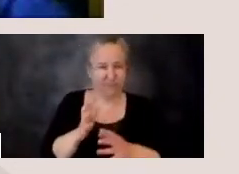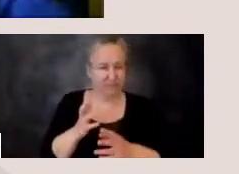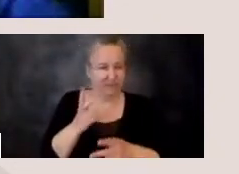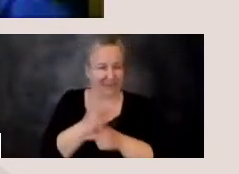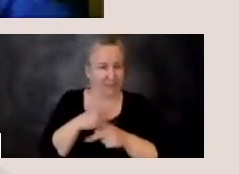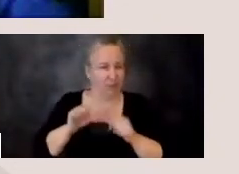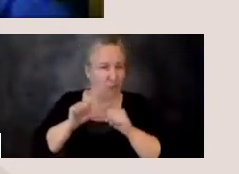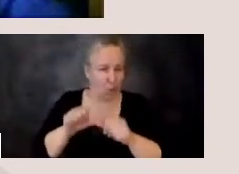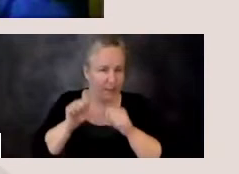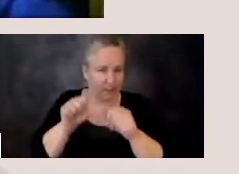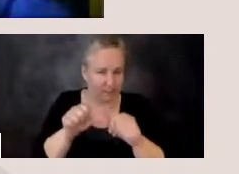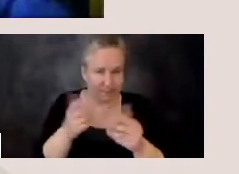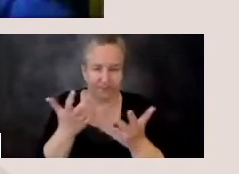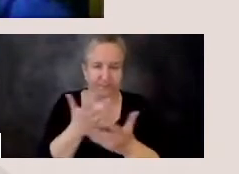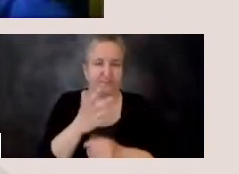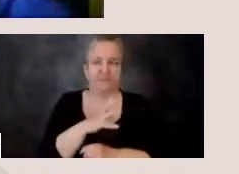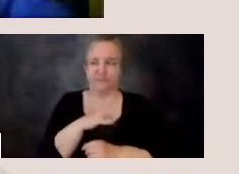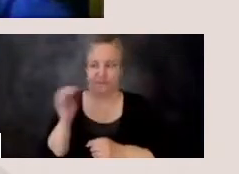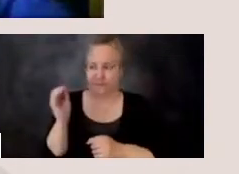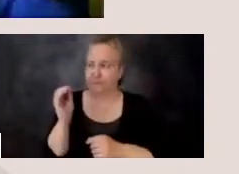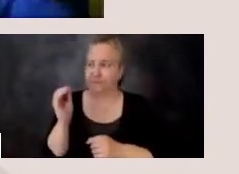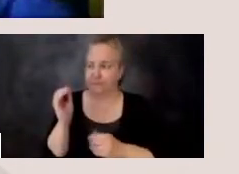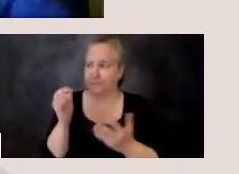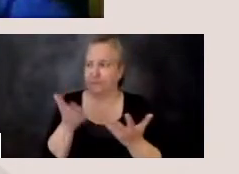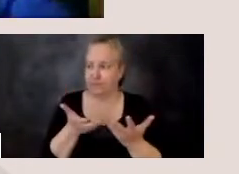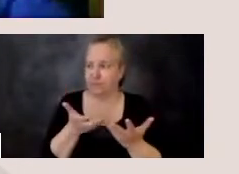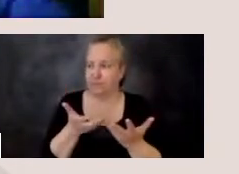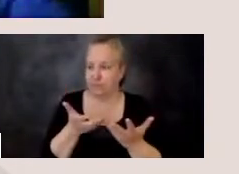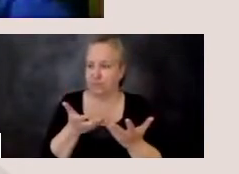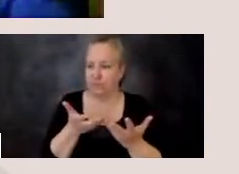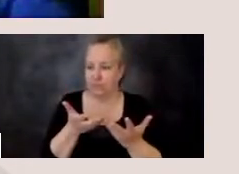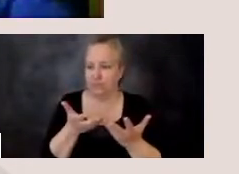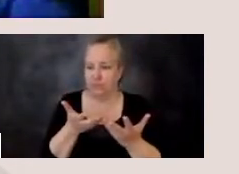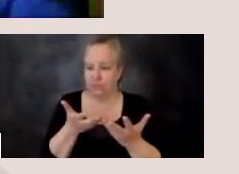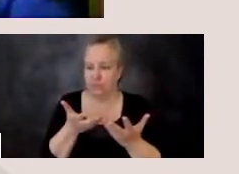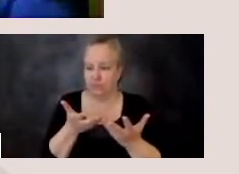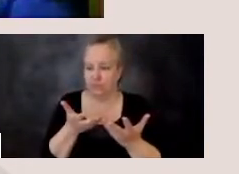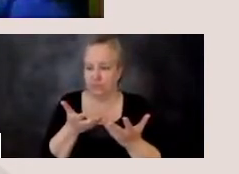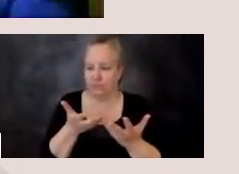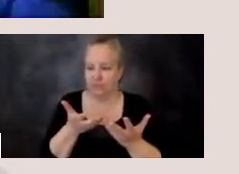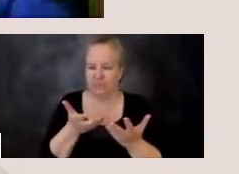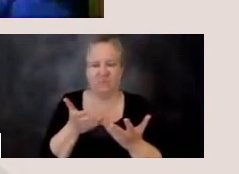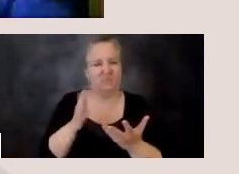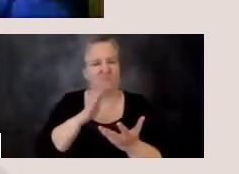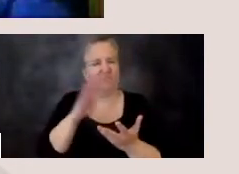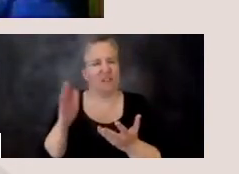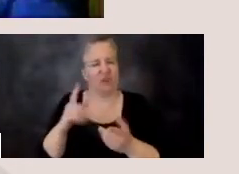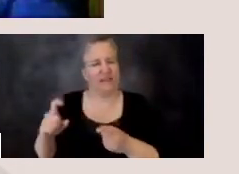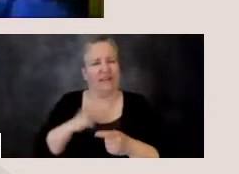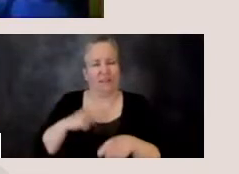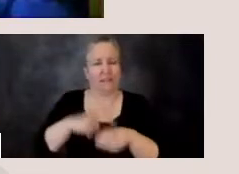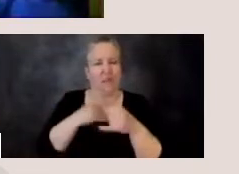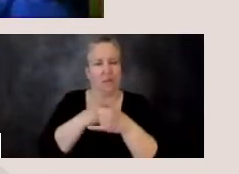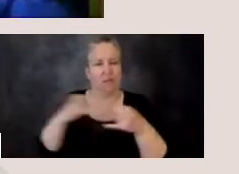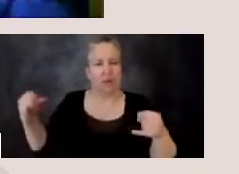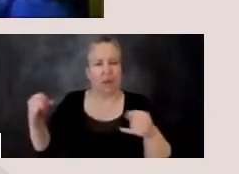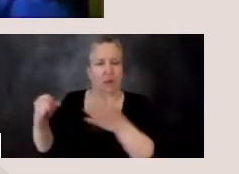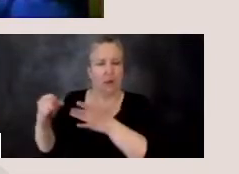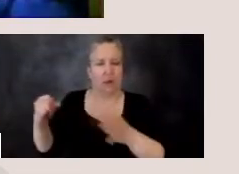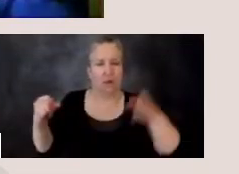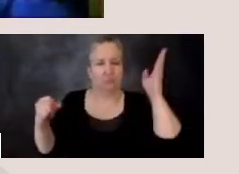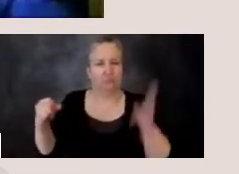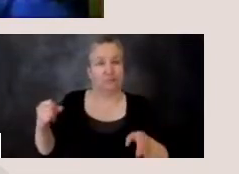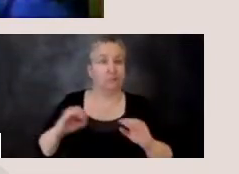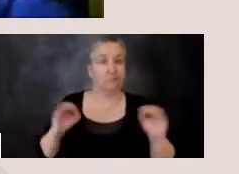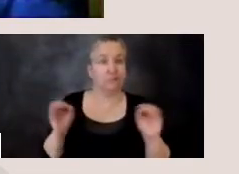and never like made me put a timeline on it, you know. And it's been